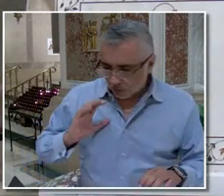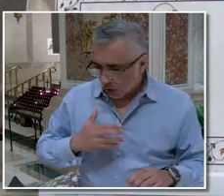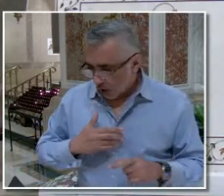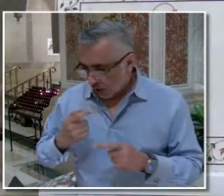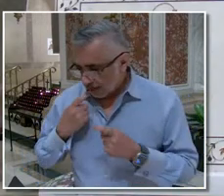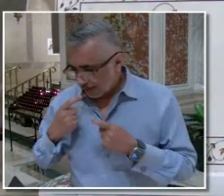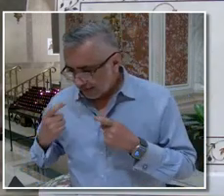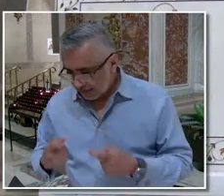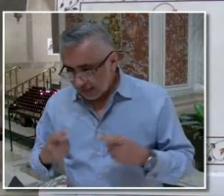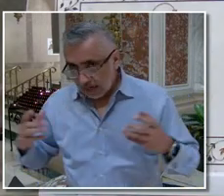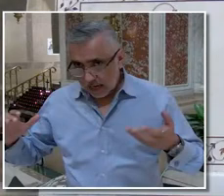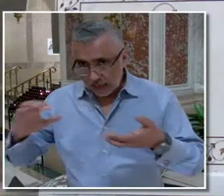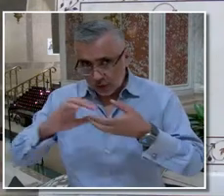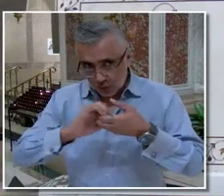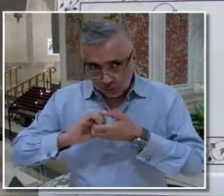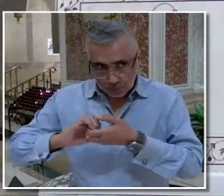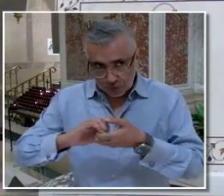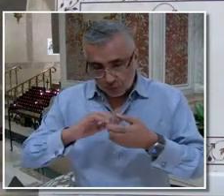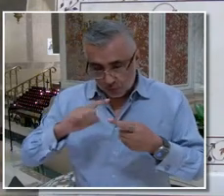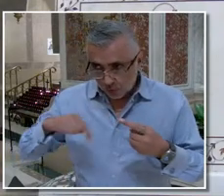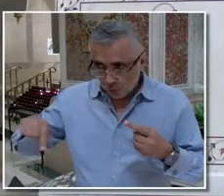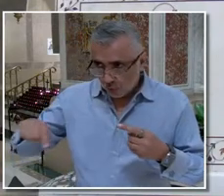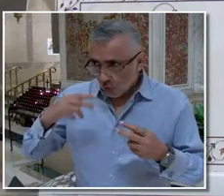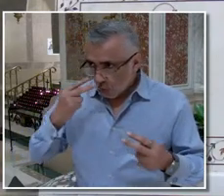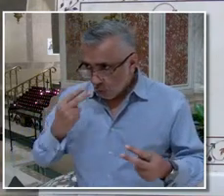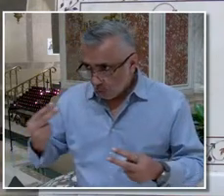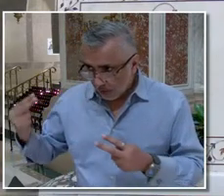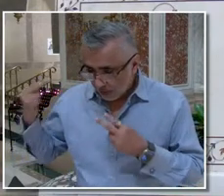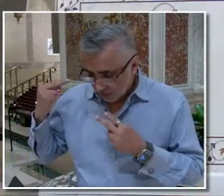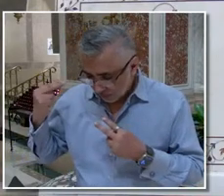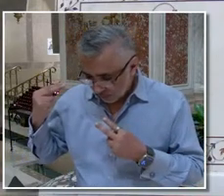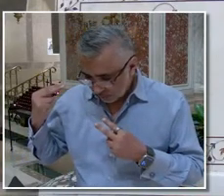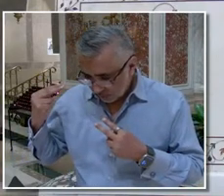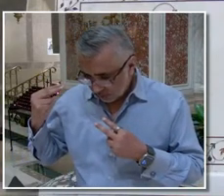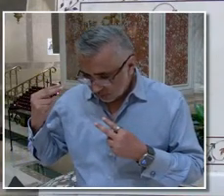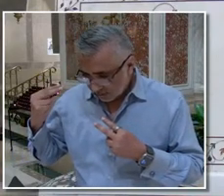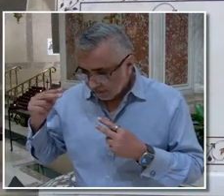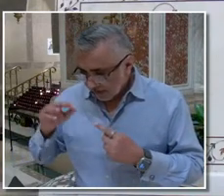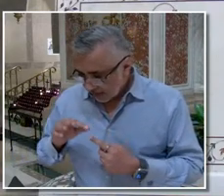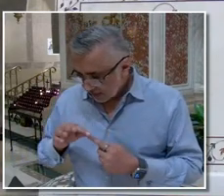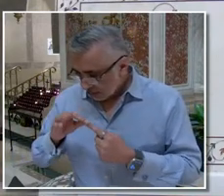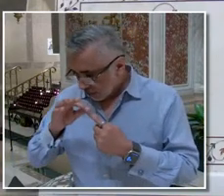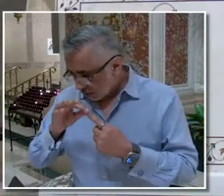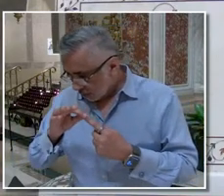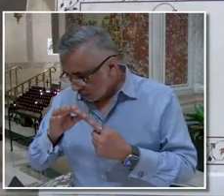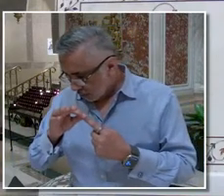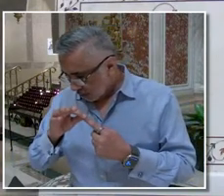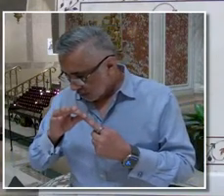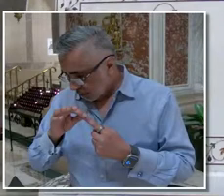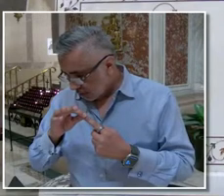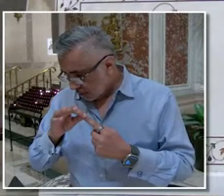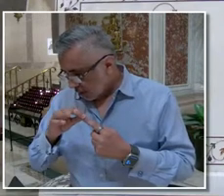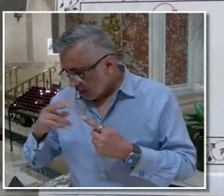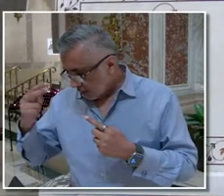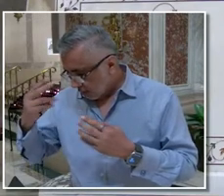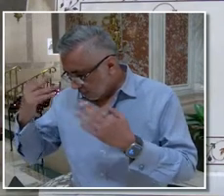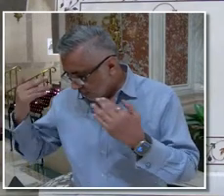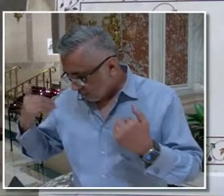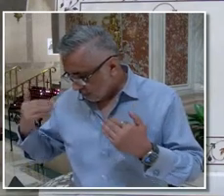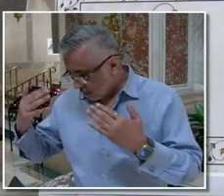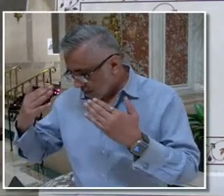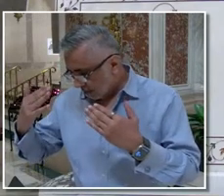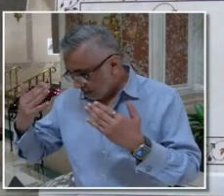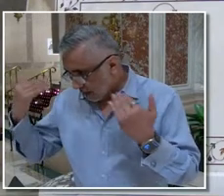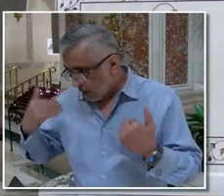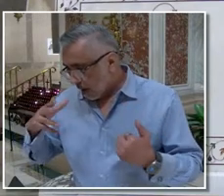in communion with those whose memory we venerate, especially the glorious ever-Virgin Mary, Mother